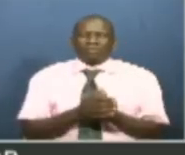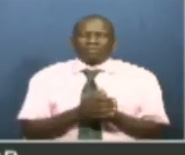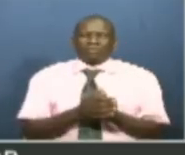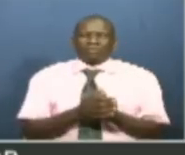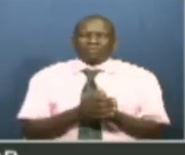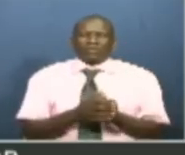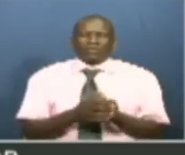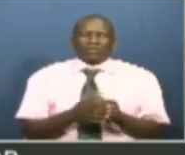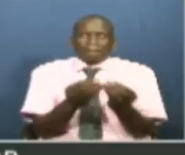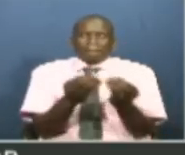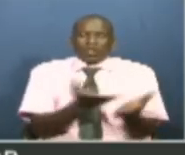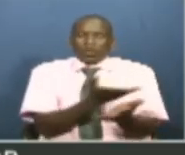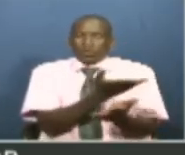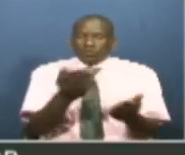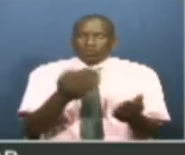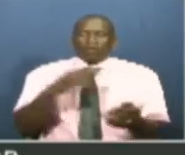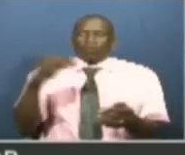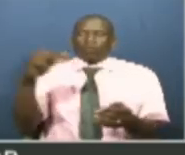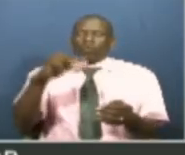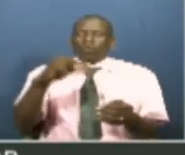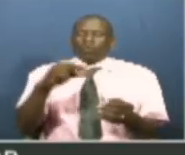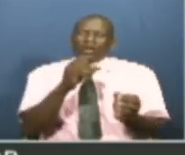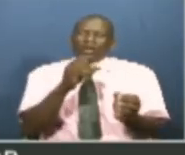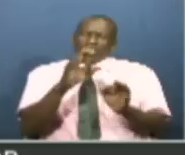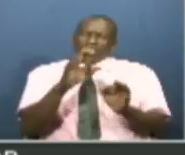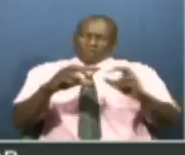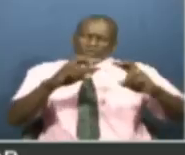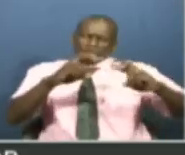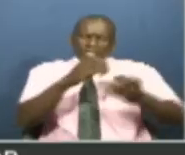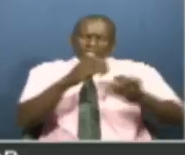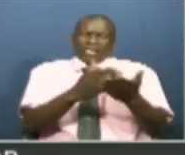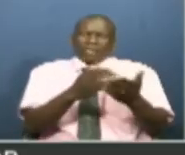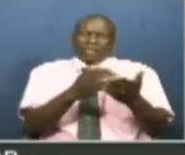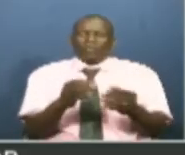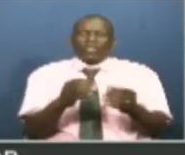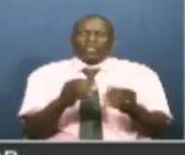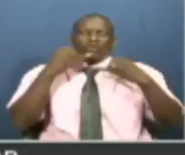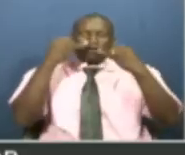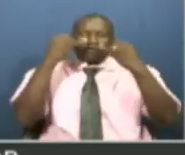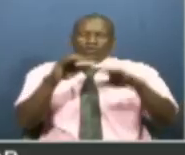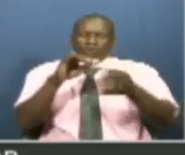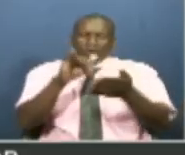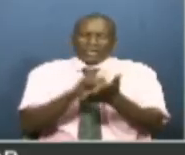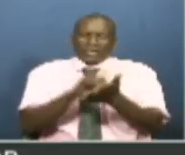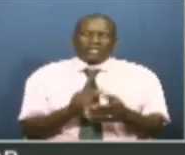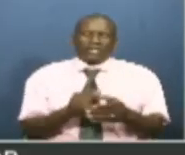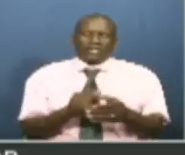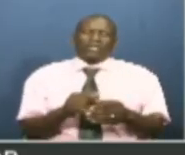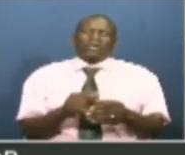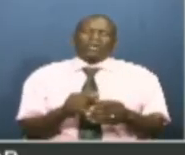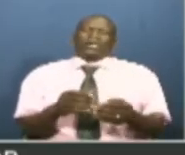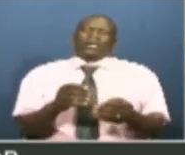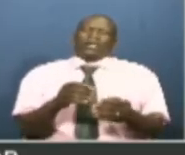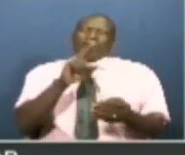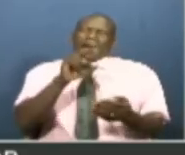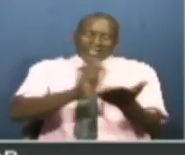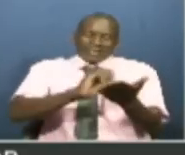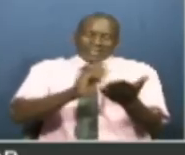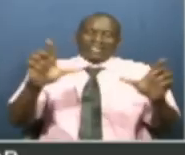For many of you who have Google, if you look at some of the information on that, an unsigned